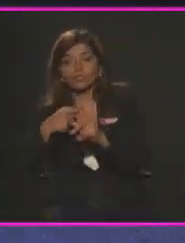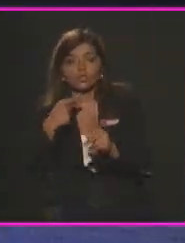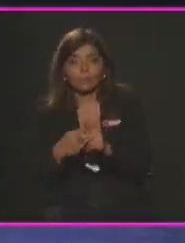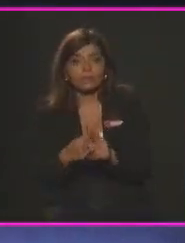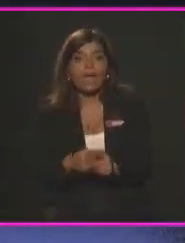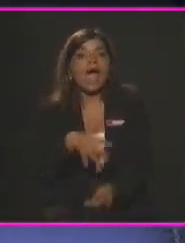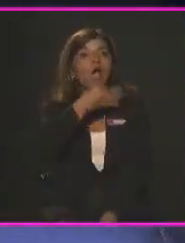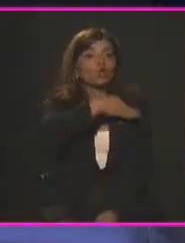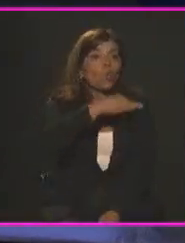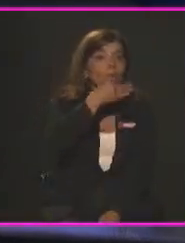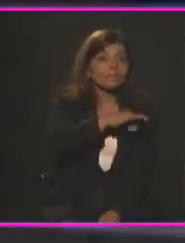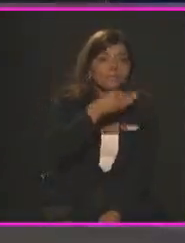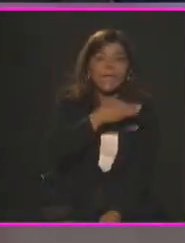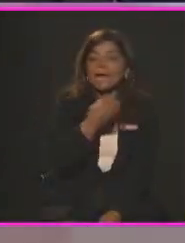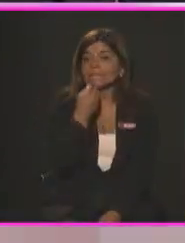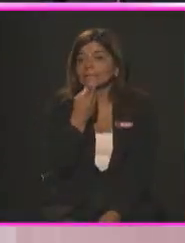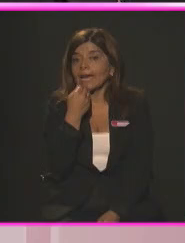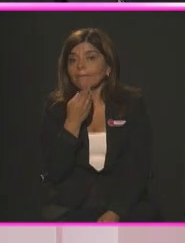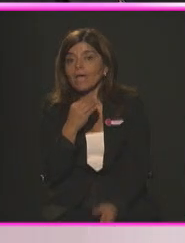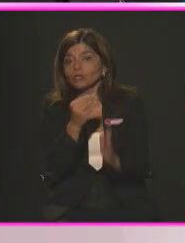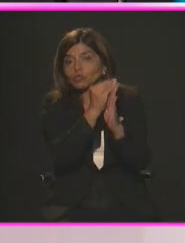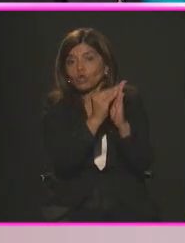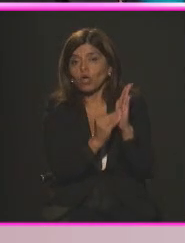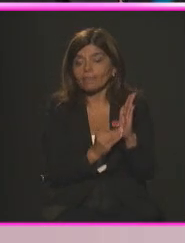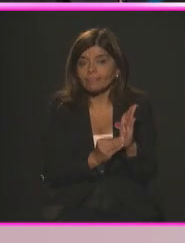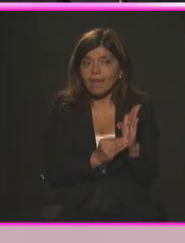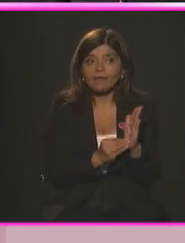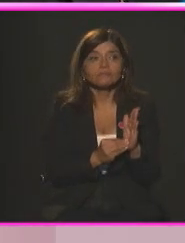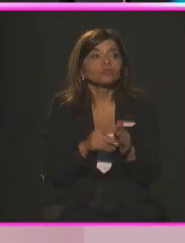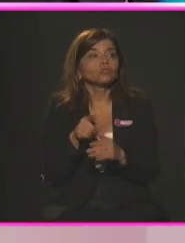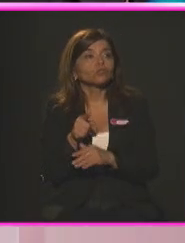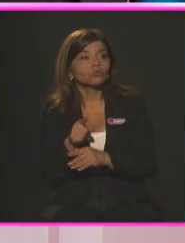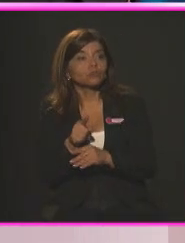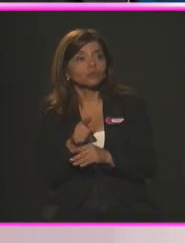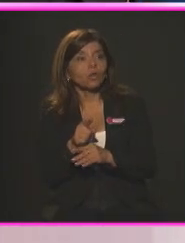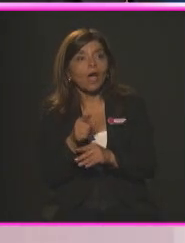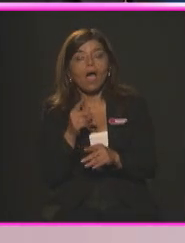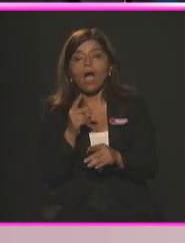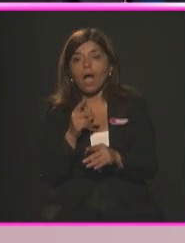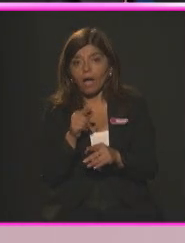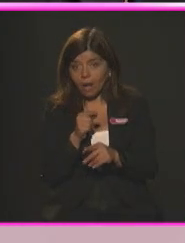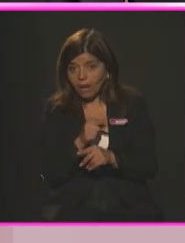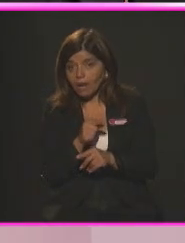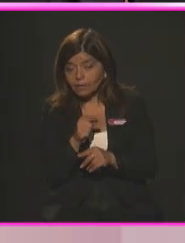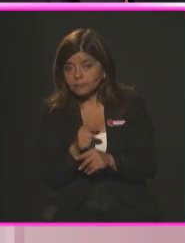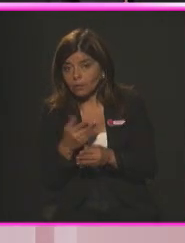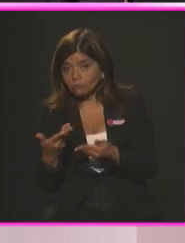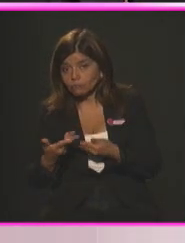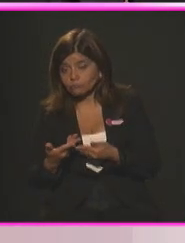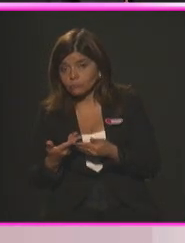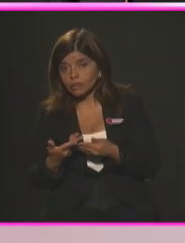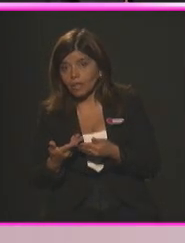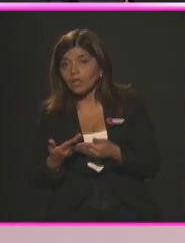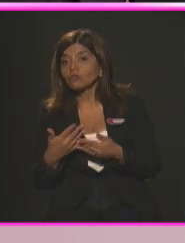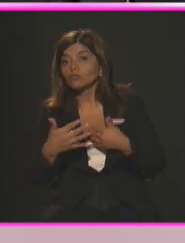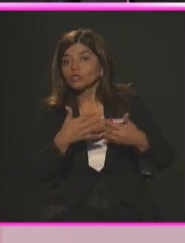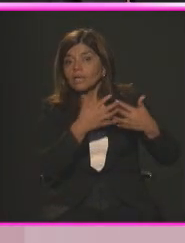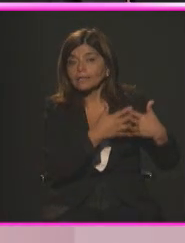true that microbiome data is dominated by the United States and by Europe and somewhat China, but you can't even